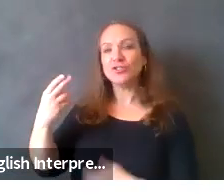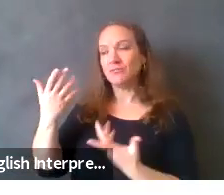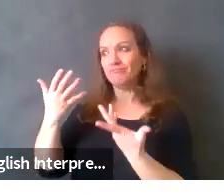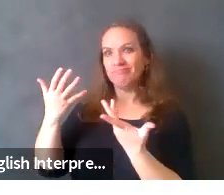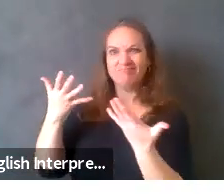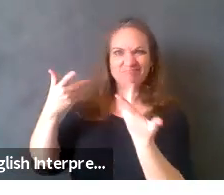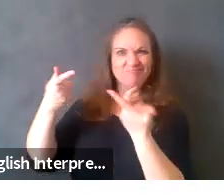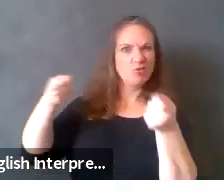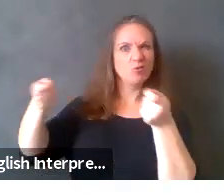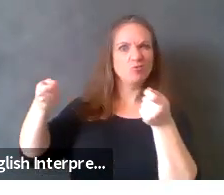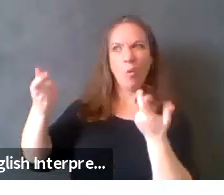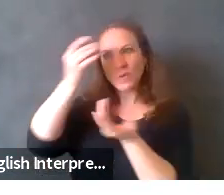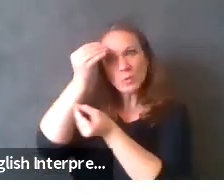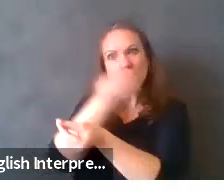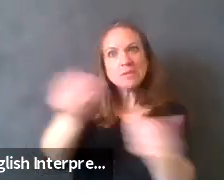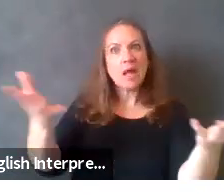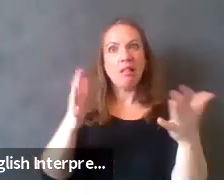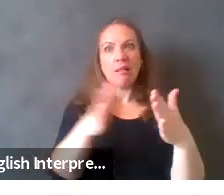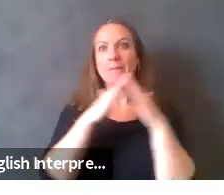clients.